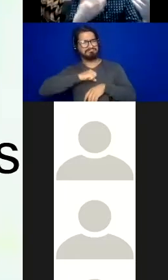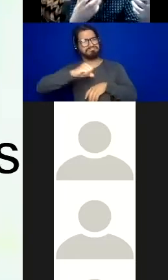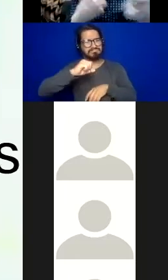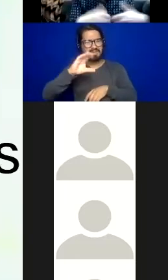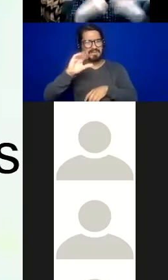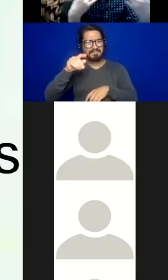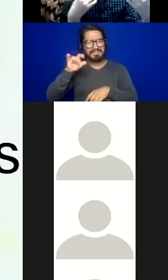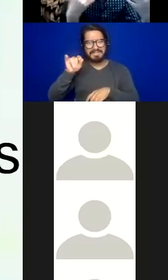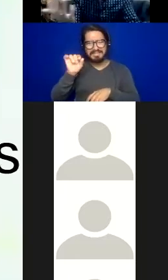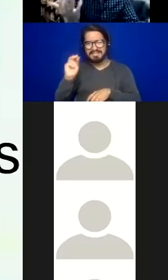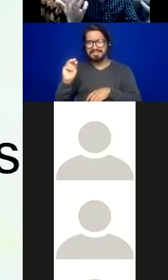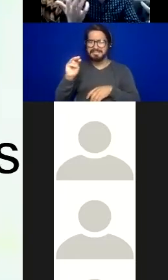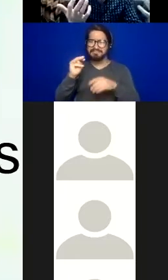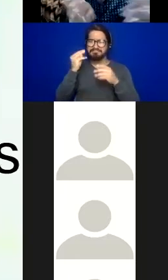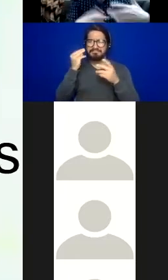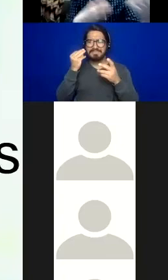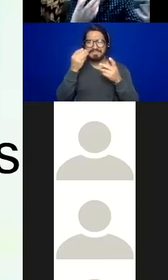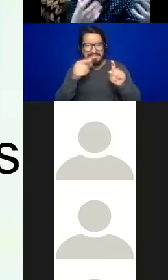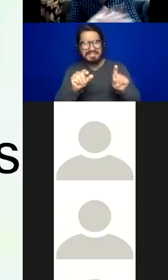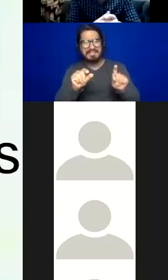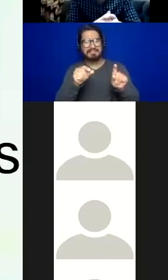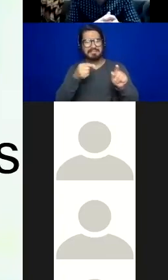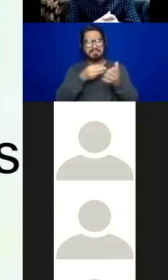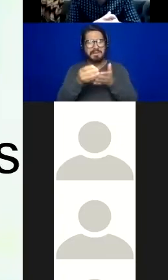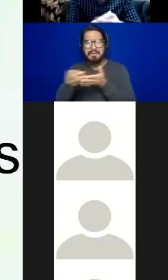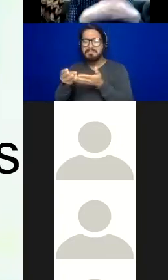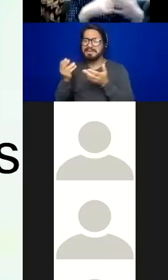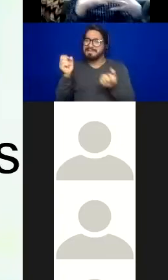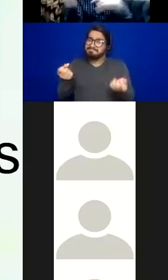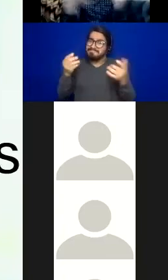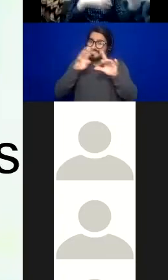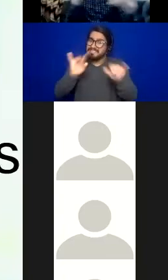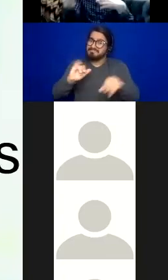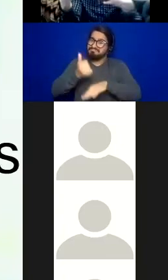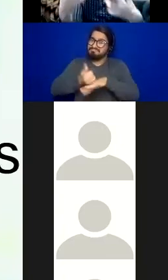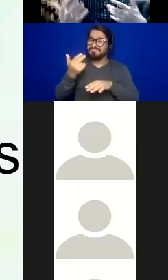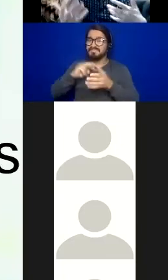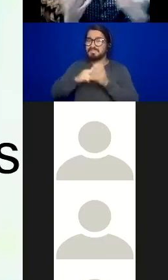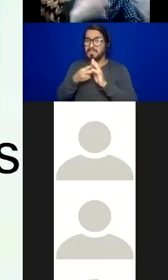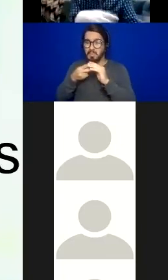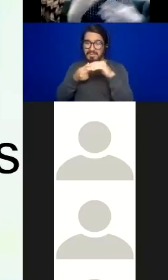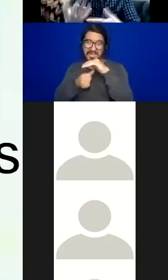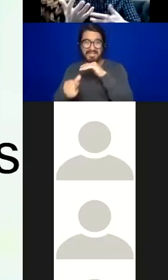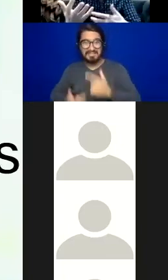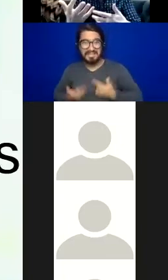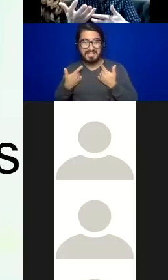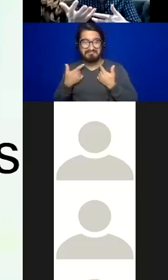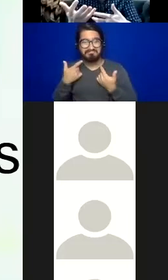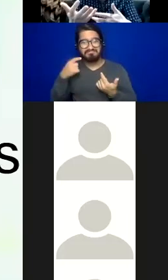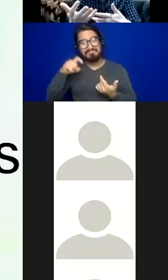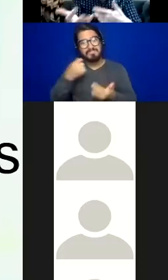your stuff. And it's like, yeah, this is a system that we have to use this system, you know? And I think it's similar when we're talking about our need to